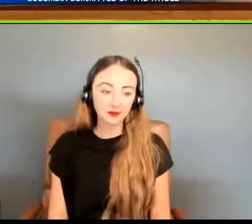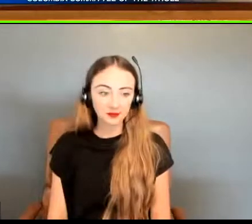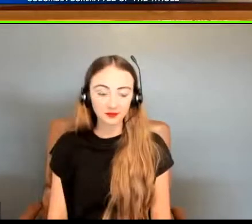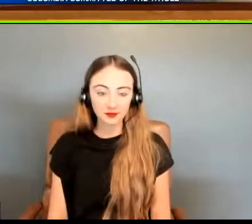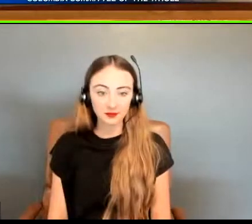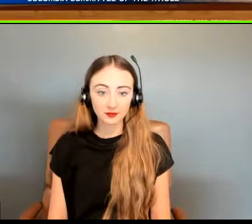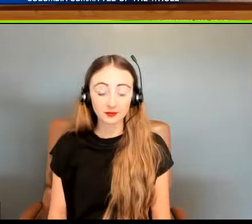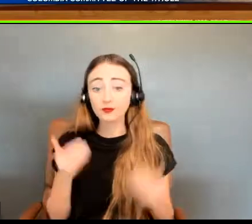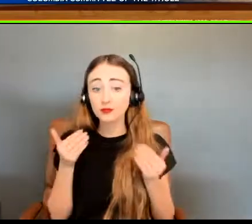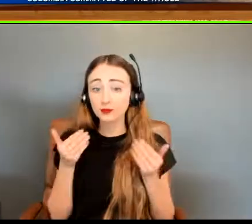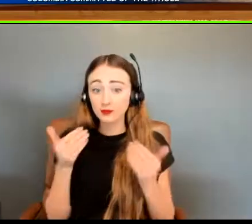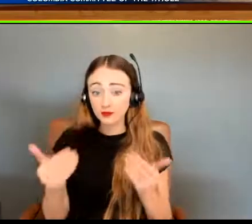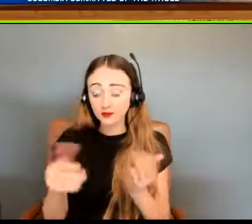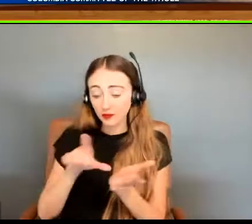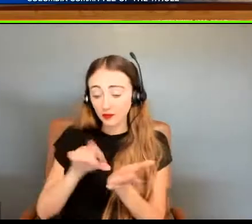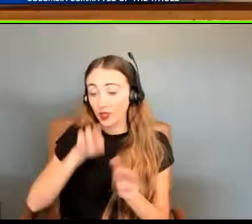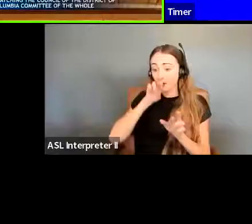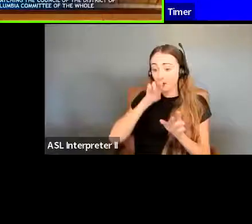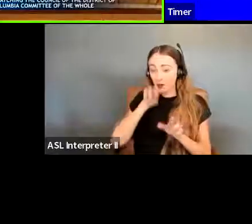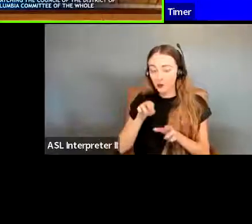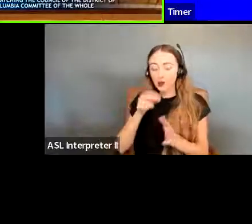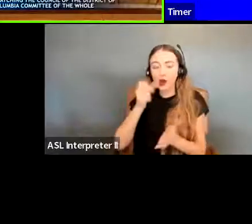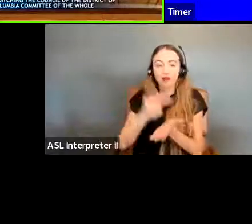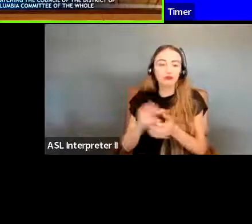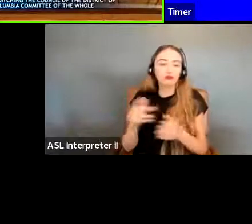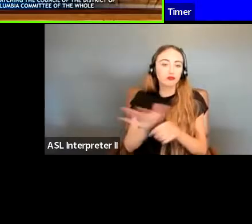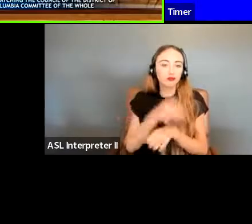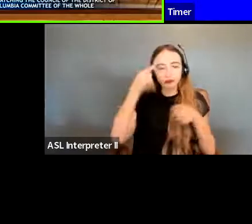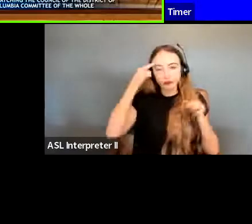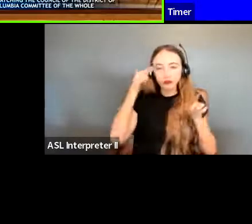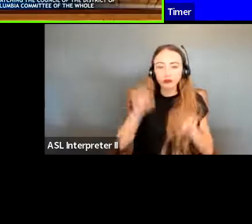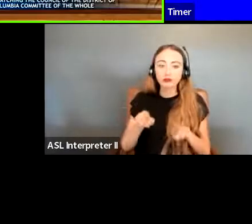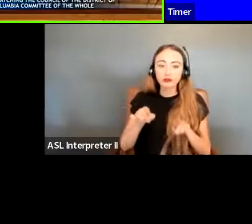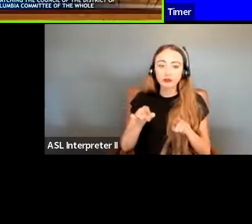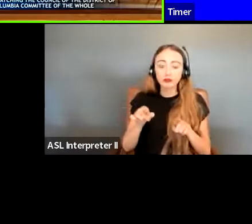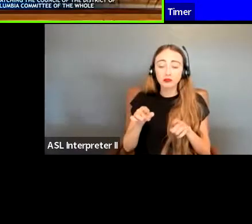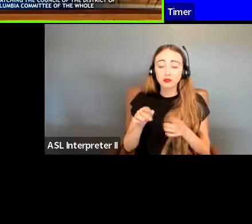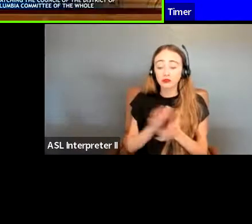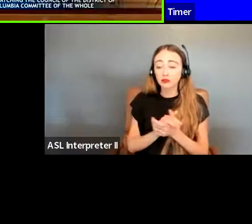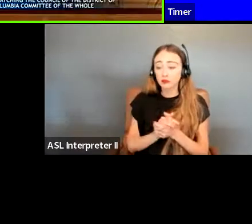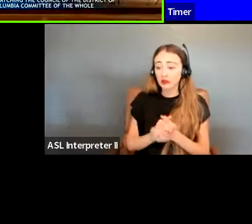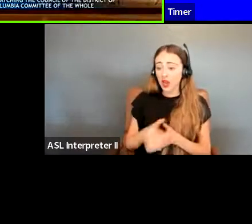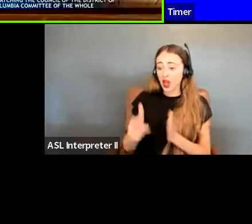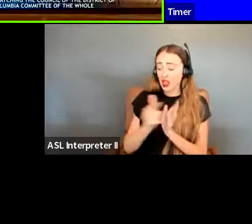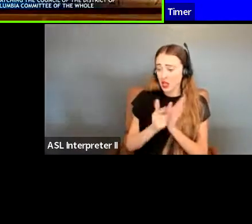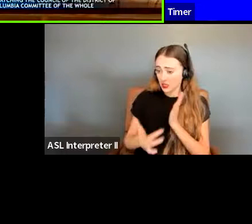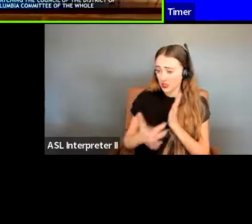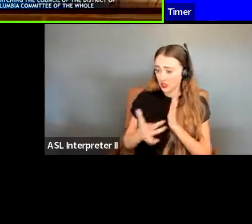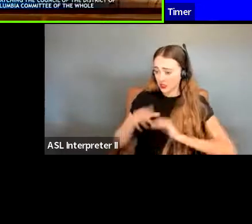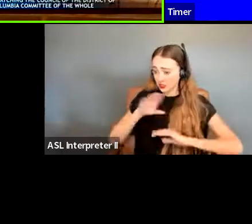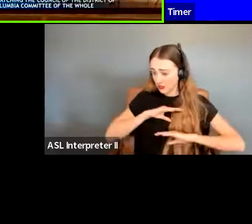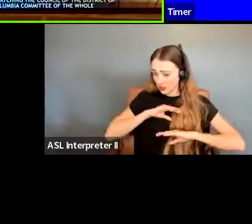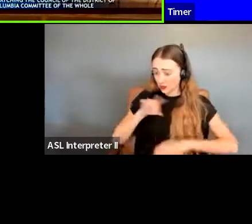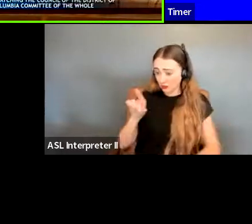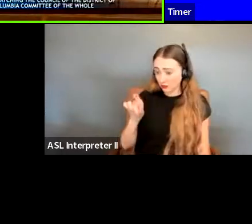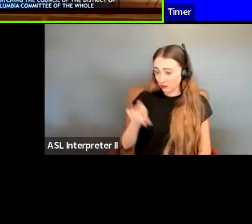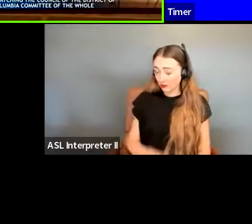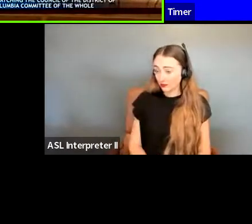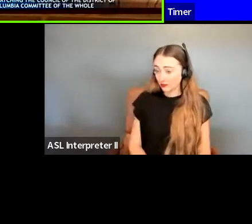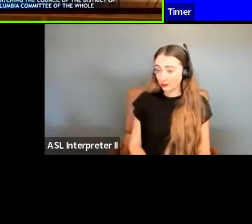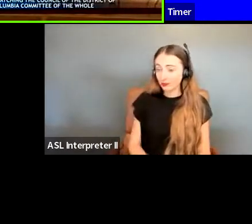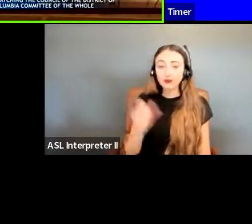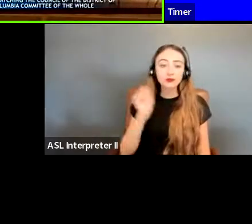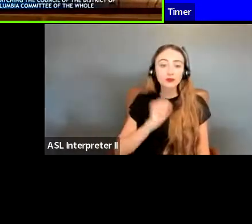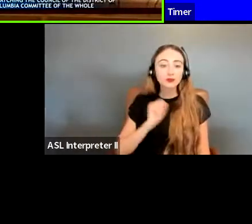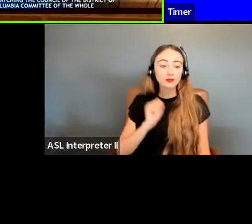The motion, which is both the print and report, is approved unanimously. Madam General Counsel, is the measure legally and technically sufficient for our consideration? Yes,